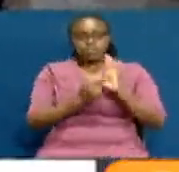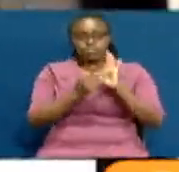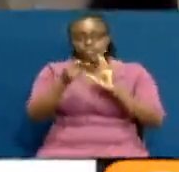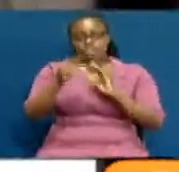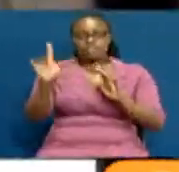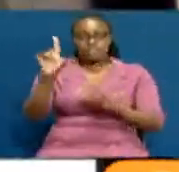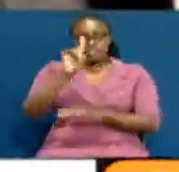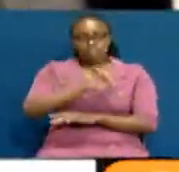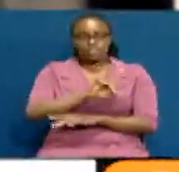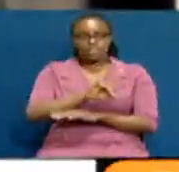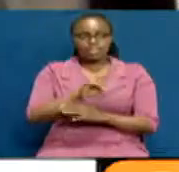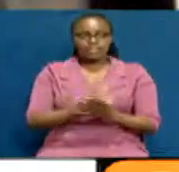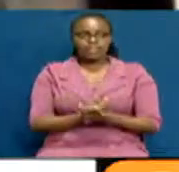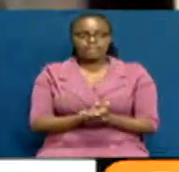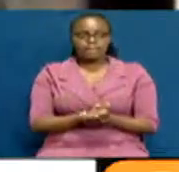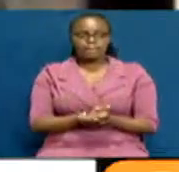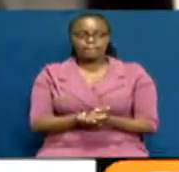day.